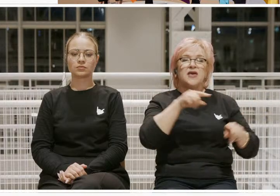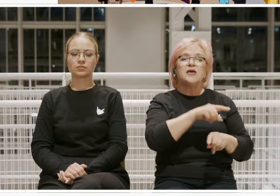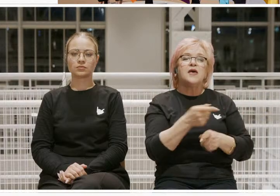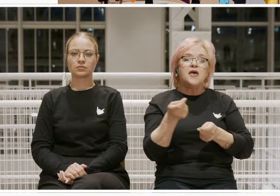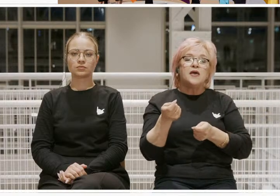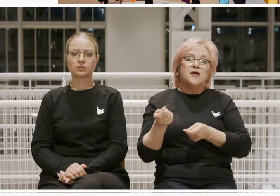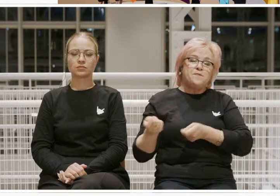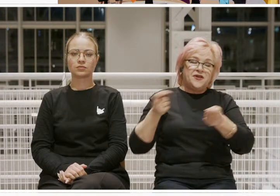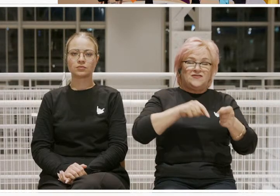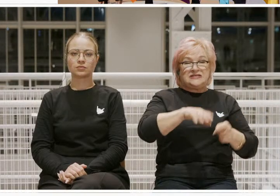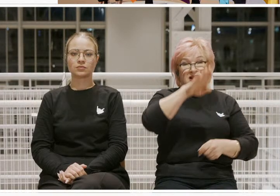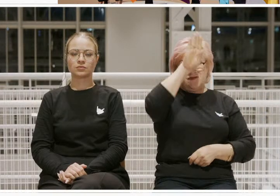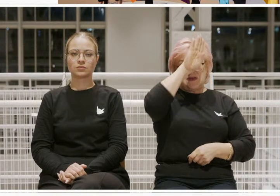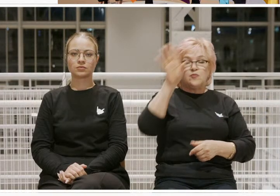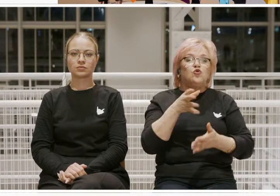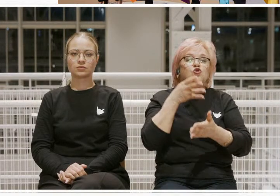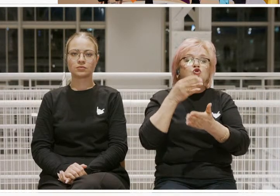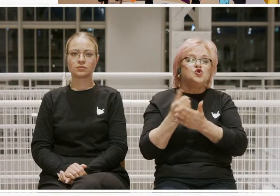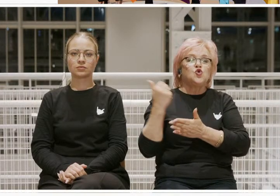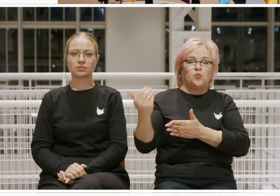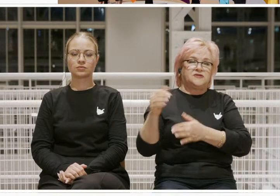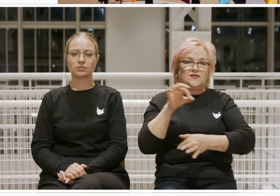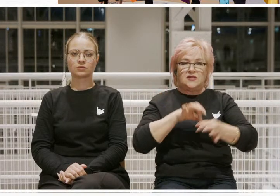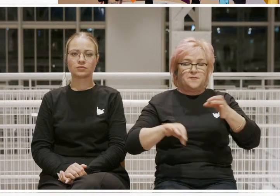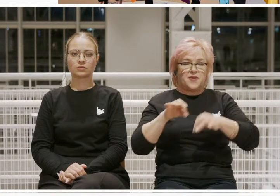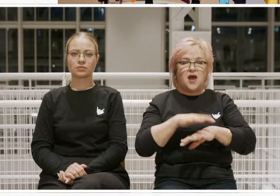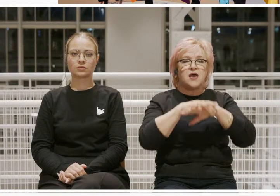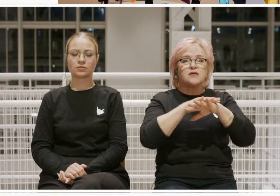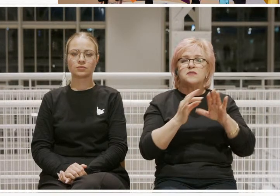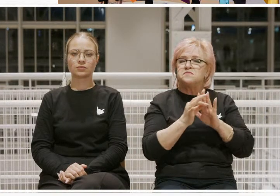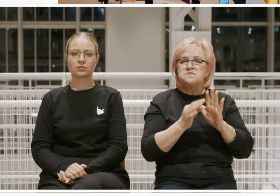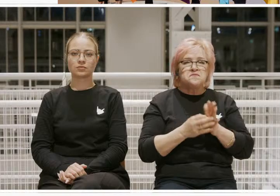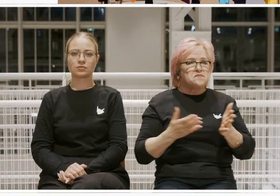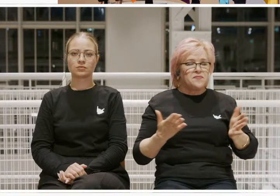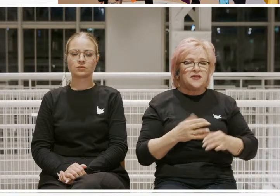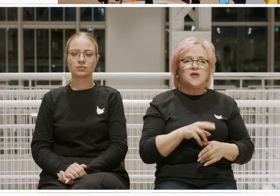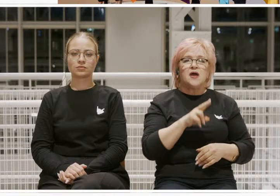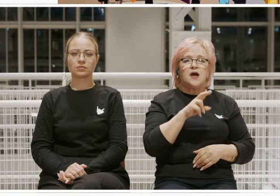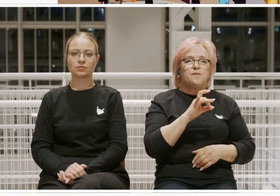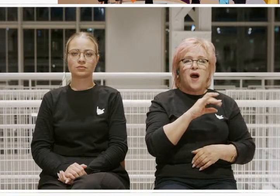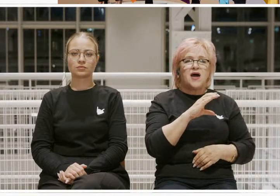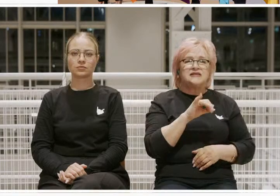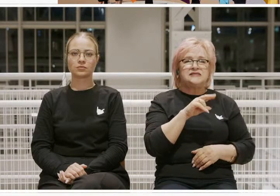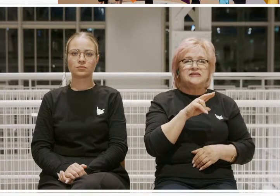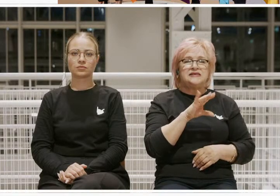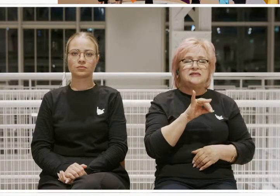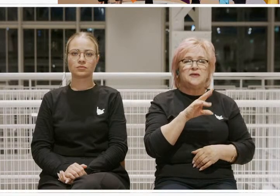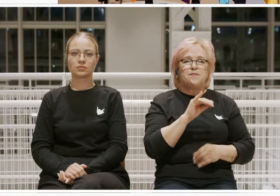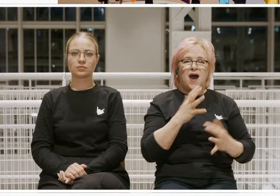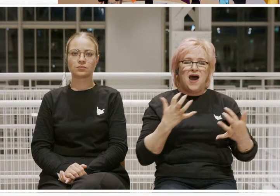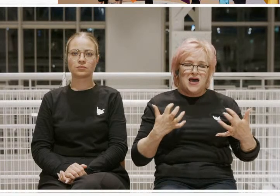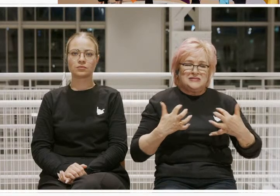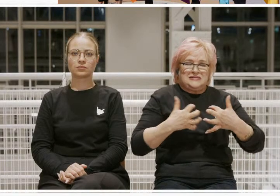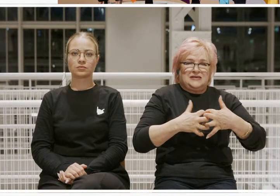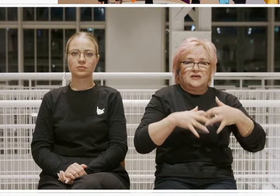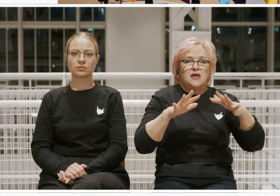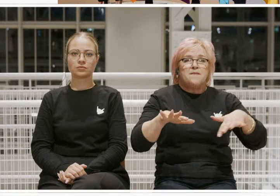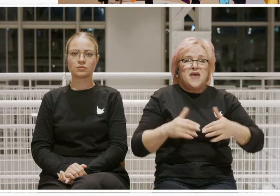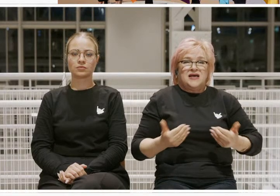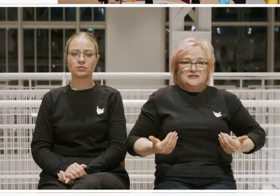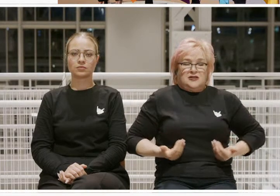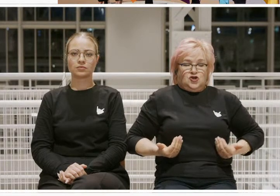on community participation and democratic engagement, each iteration of the flag project revolves around communally